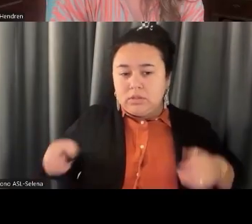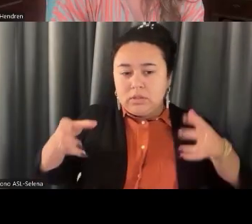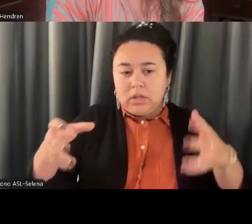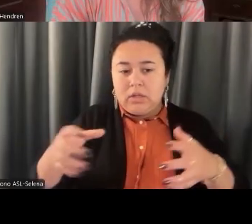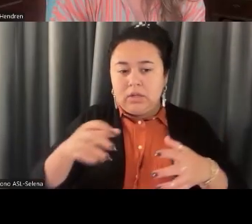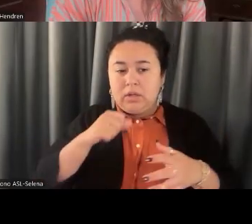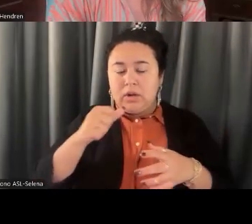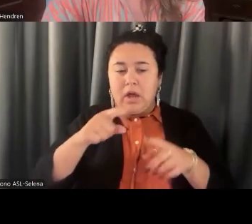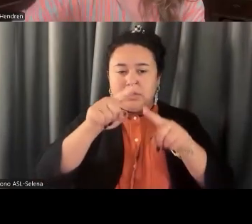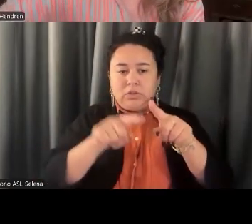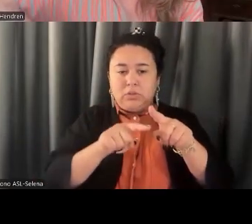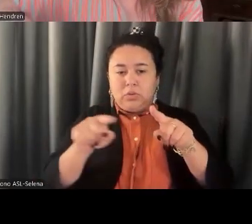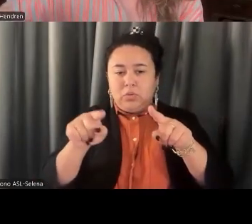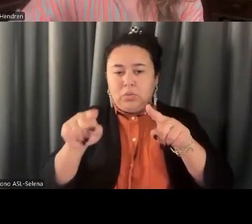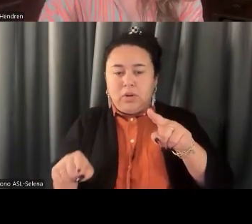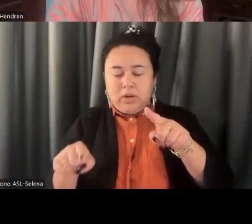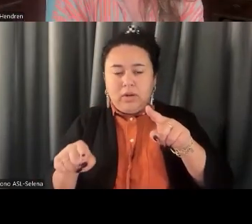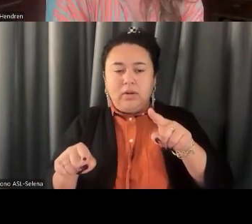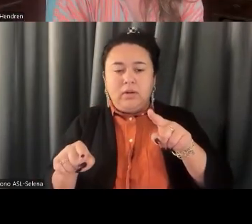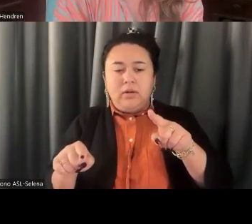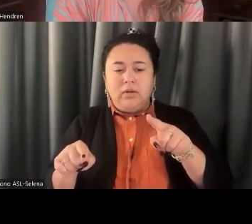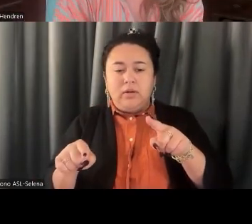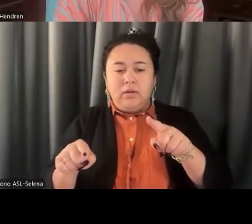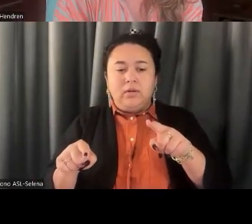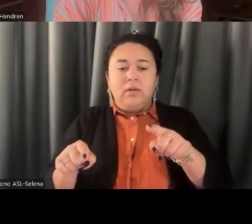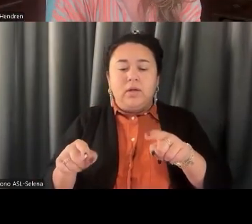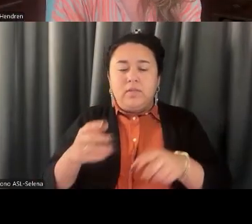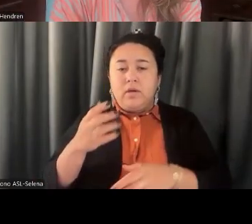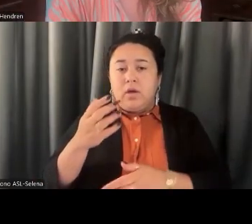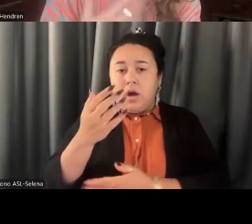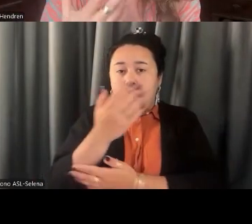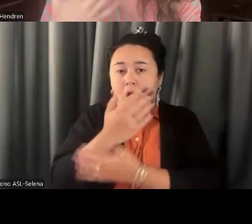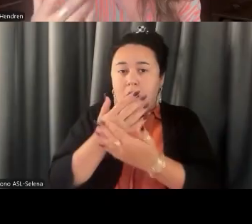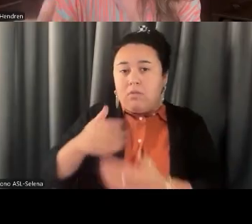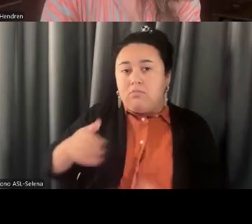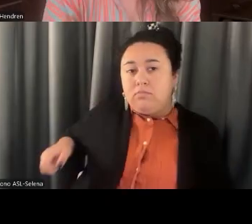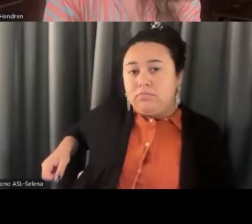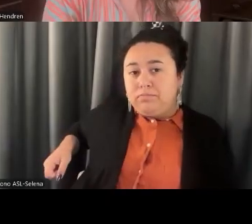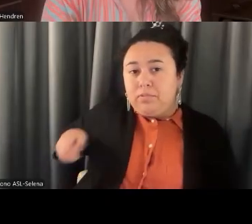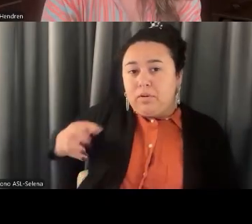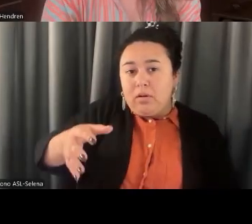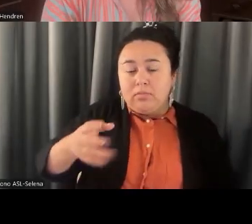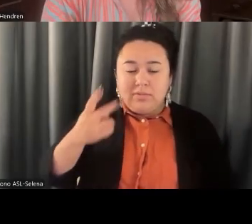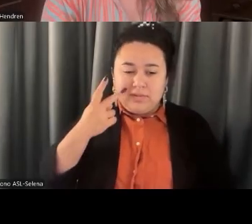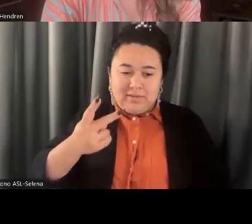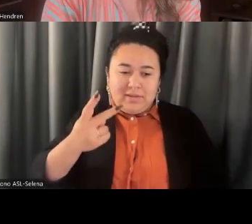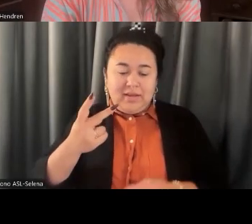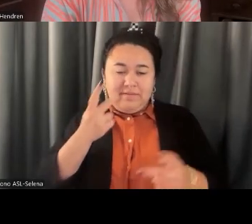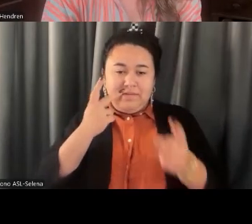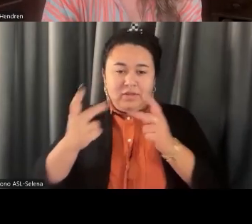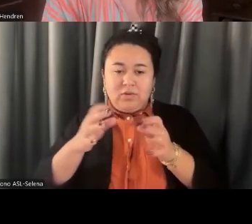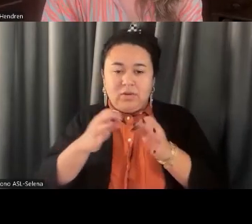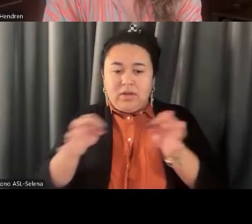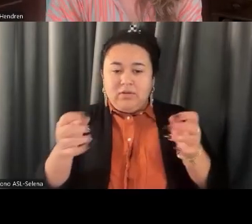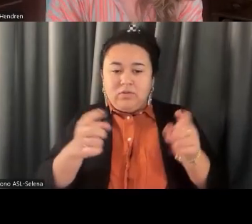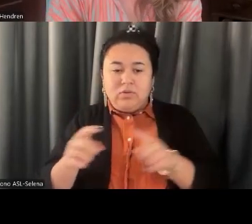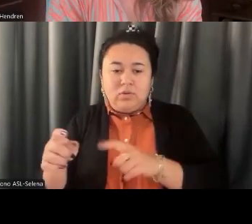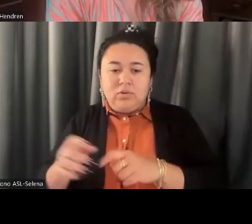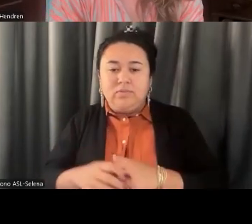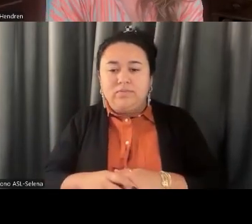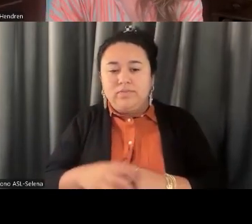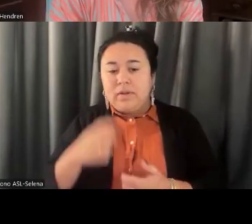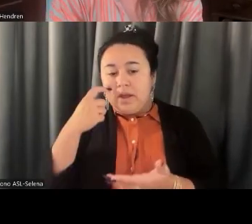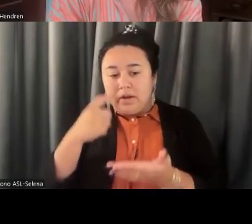rectilinear quality and has this arm extended out in the back. And I thought this is interesting, just the visual language of what's going on here. And then I